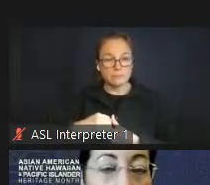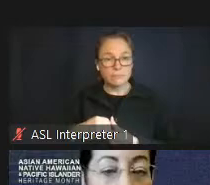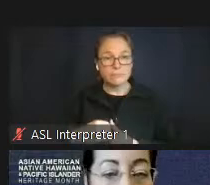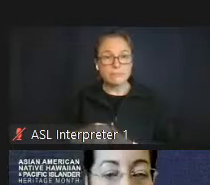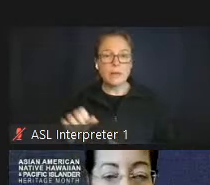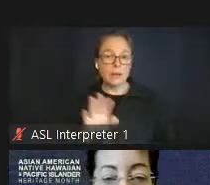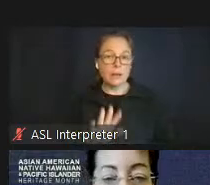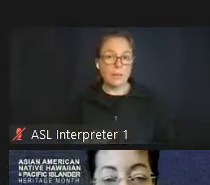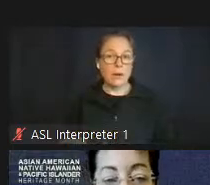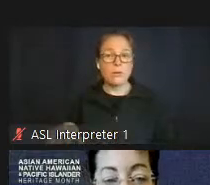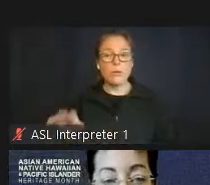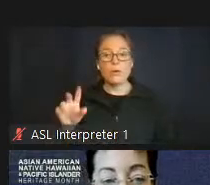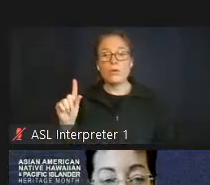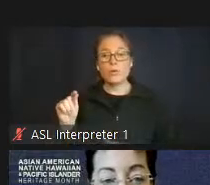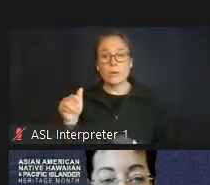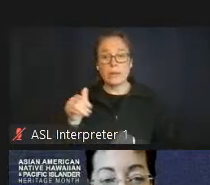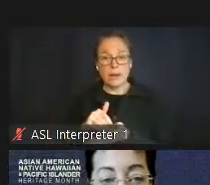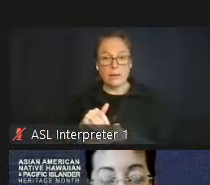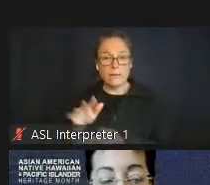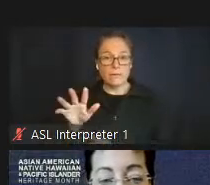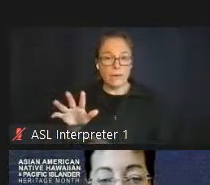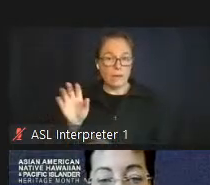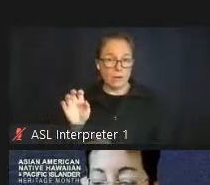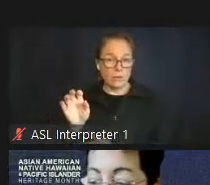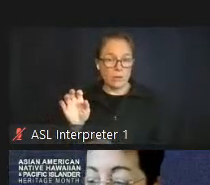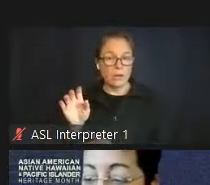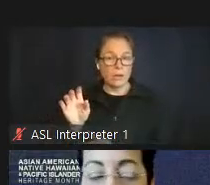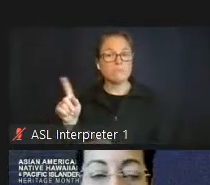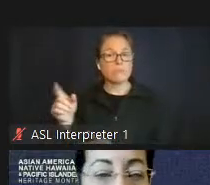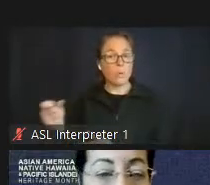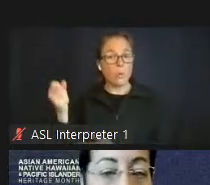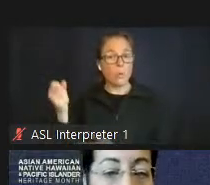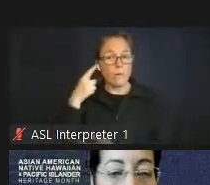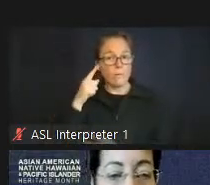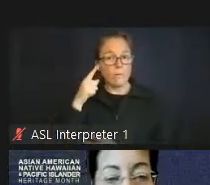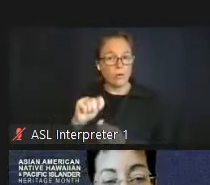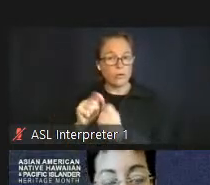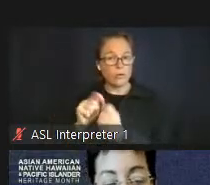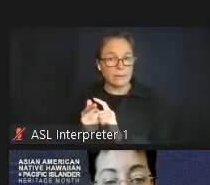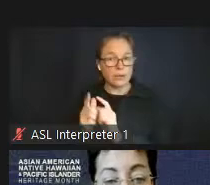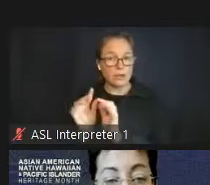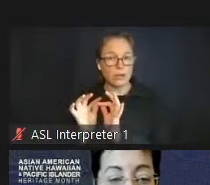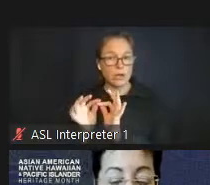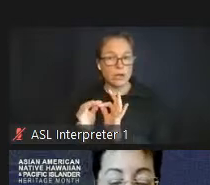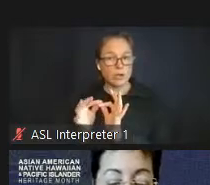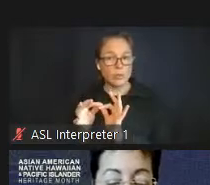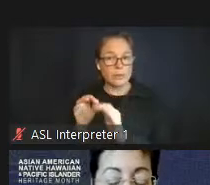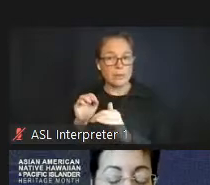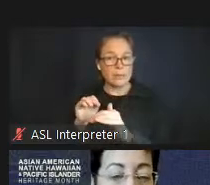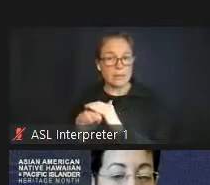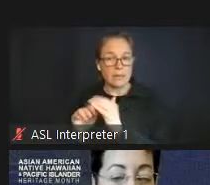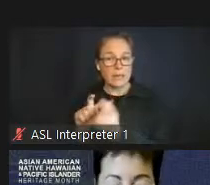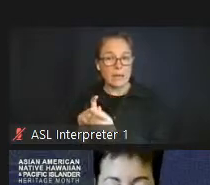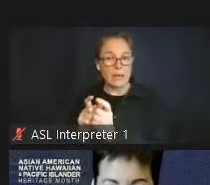approximately $20,500 is budgeted for translation, interpretation, and